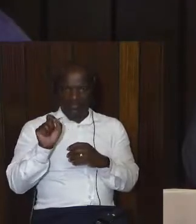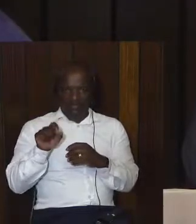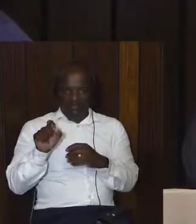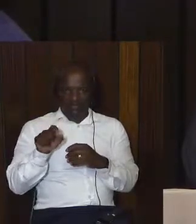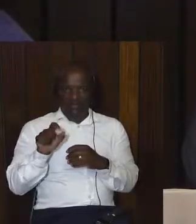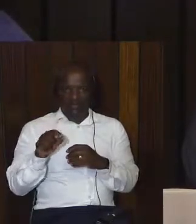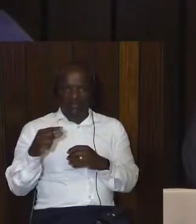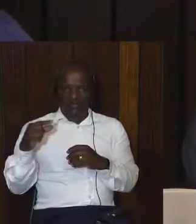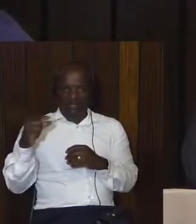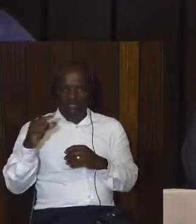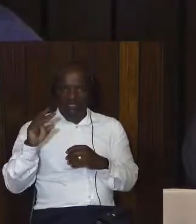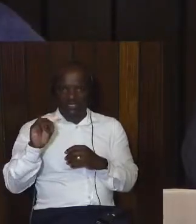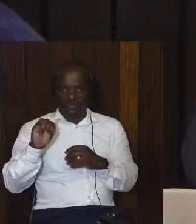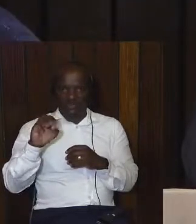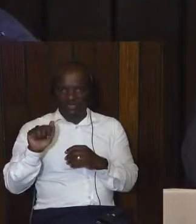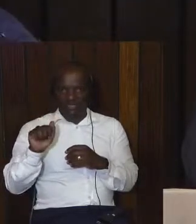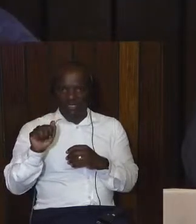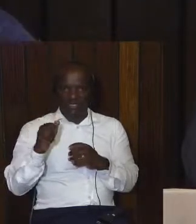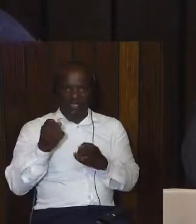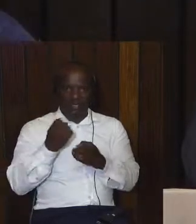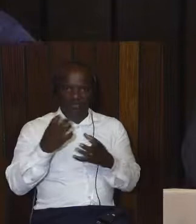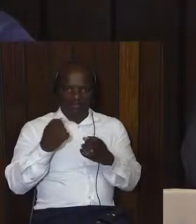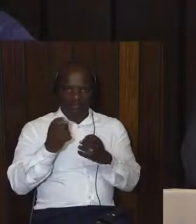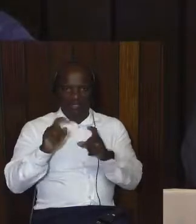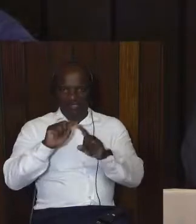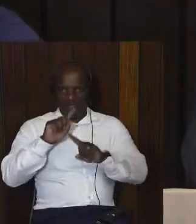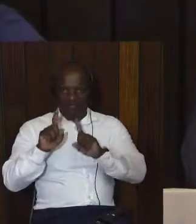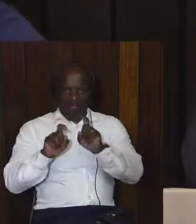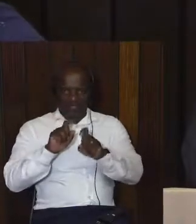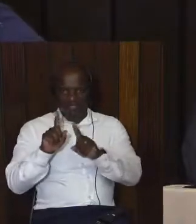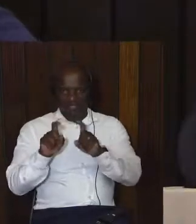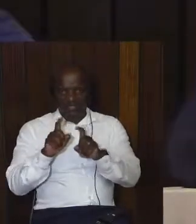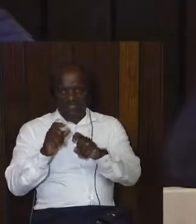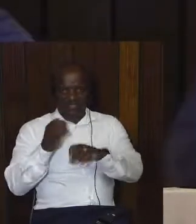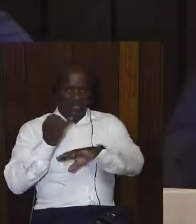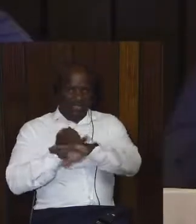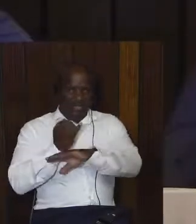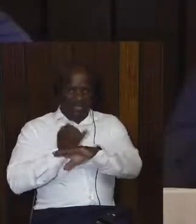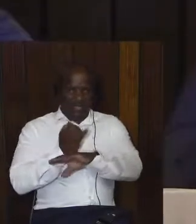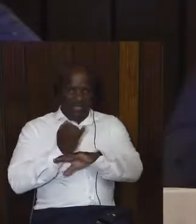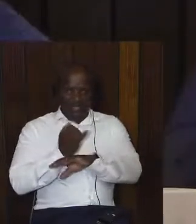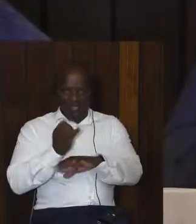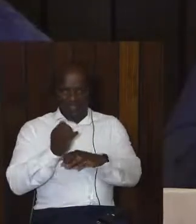the questions that we earlier had